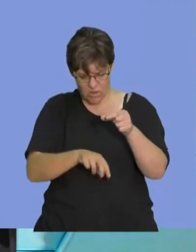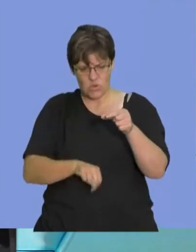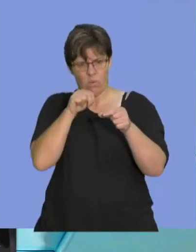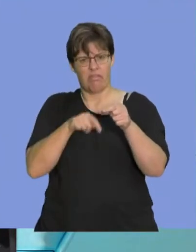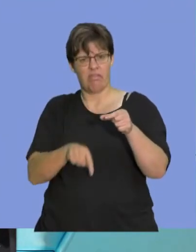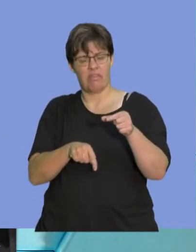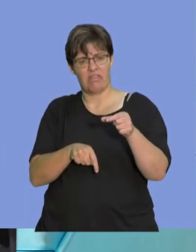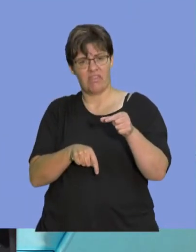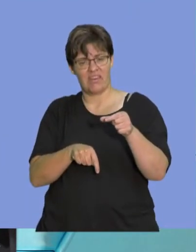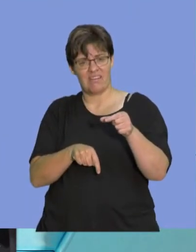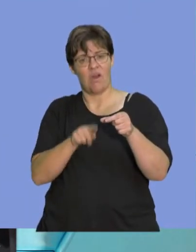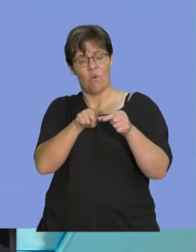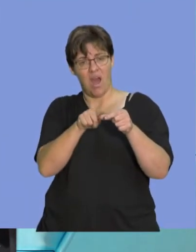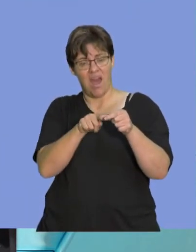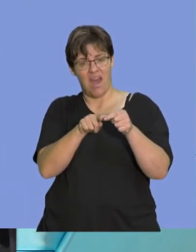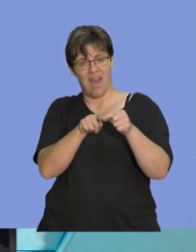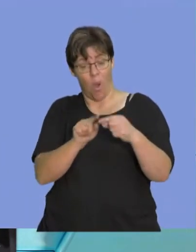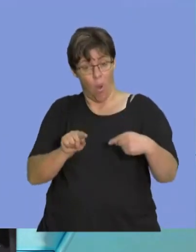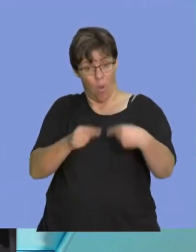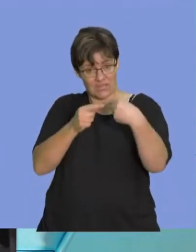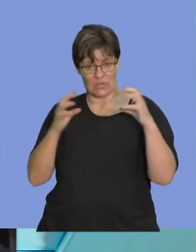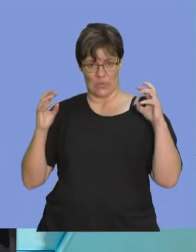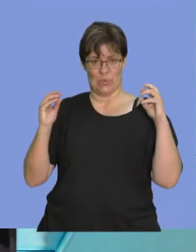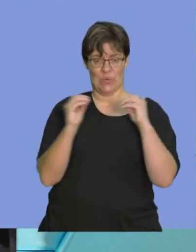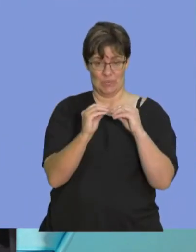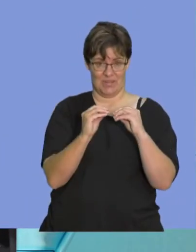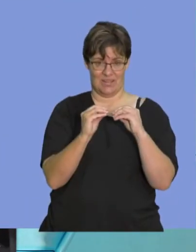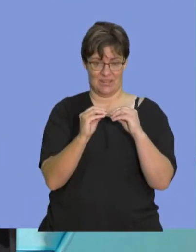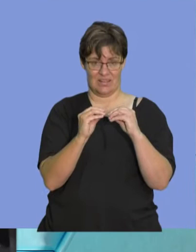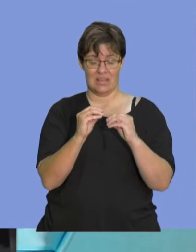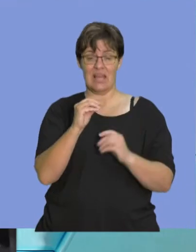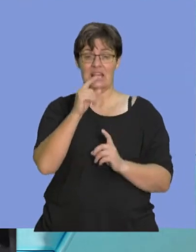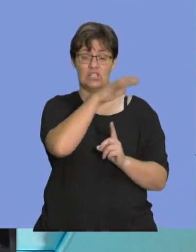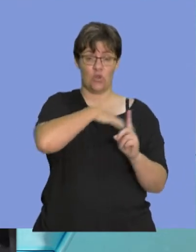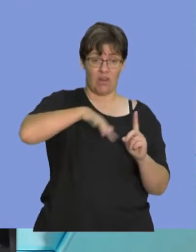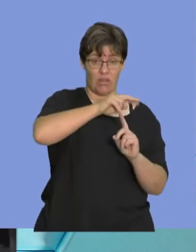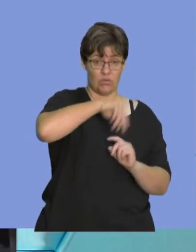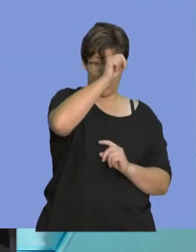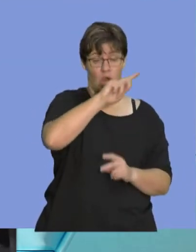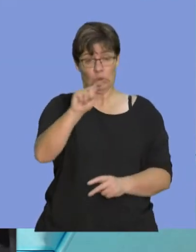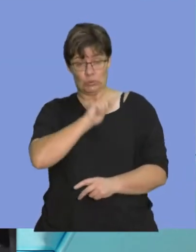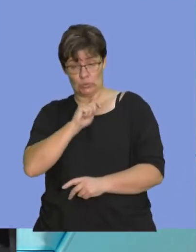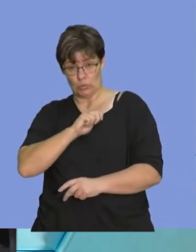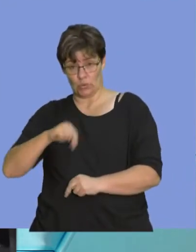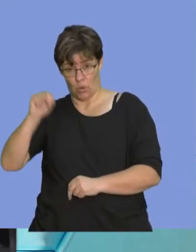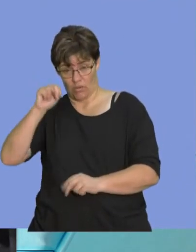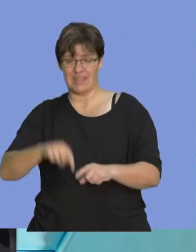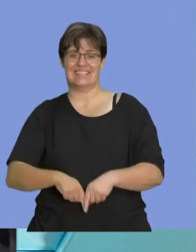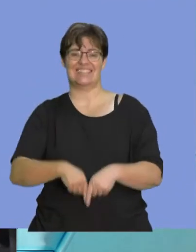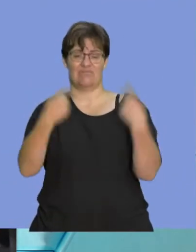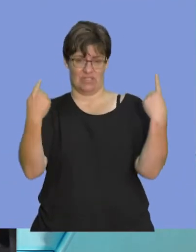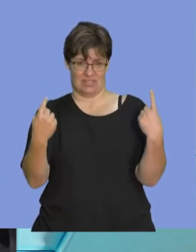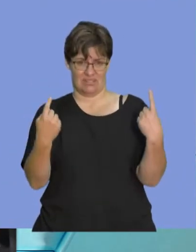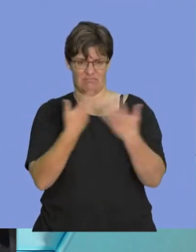reason, because opposite poles, they attract. So there's a difference between the geographic north and the true north. It's something that